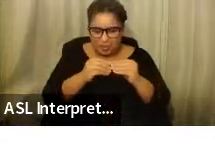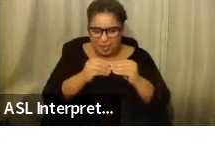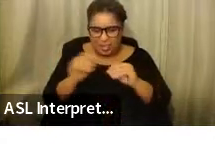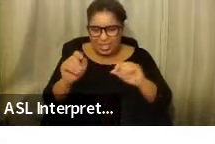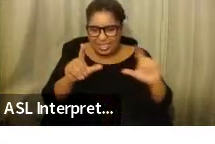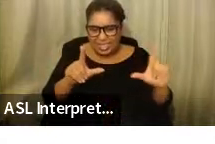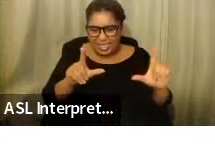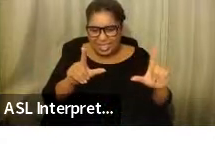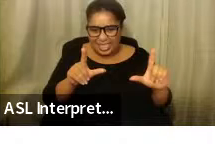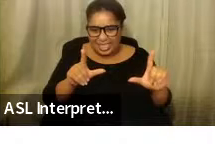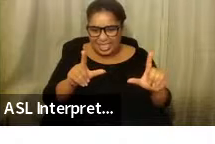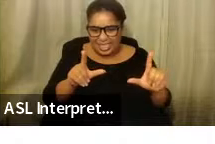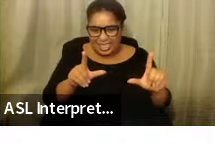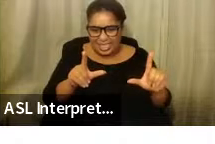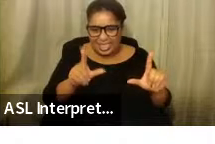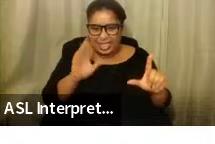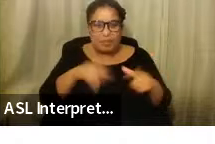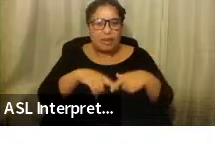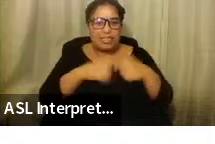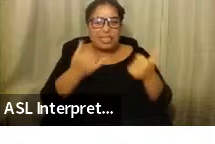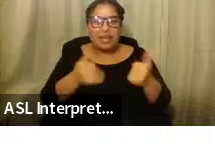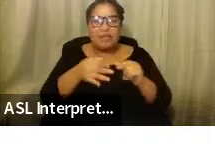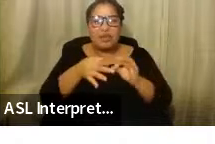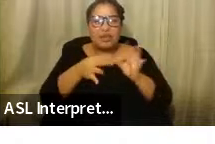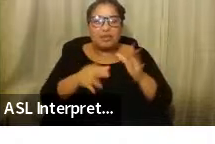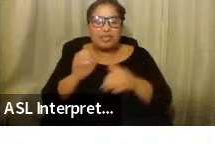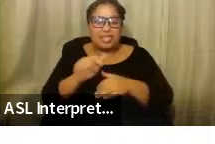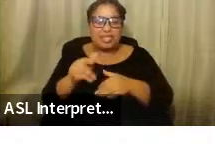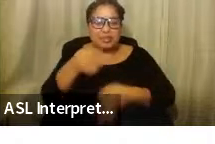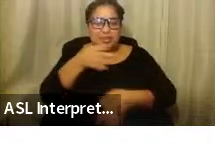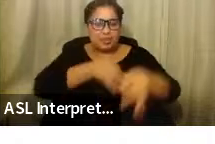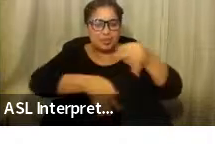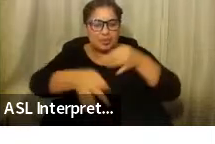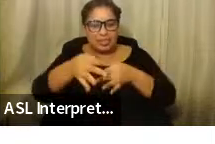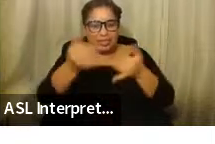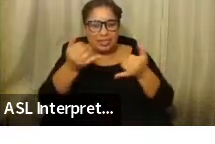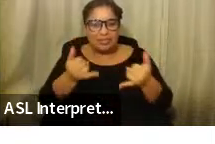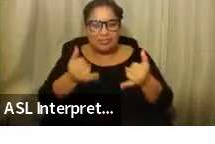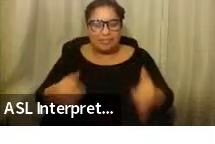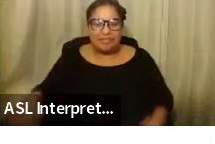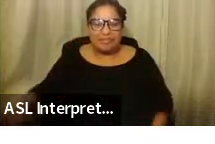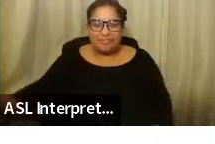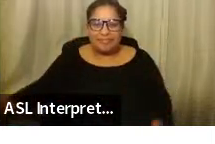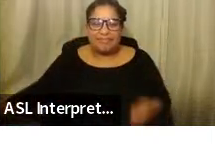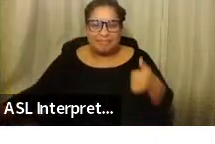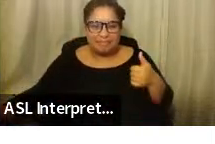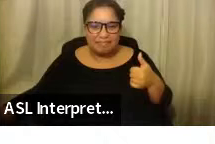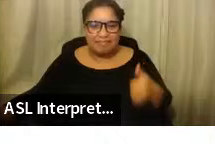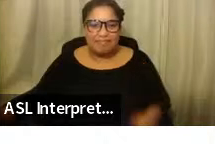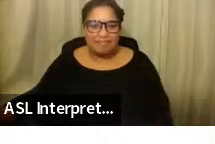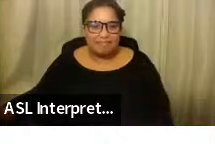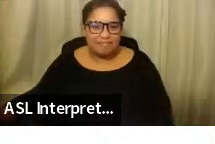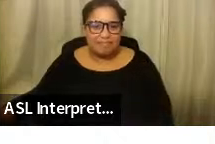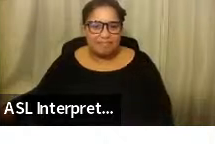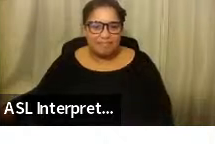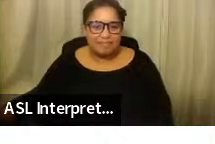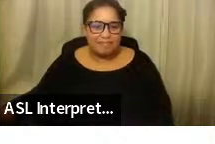And actually, I'm going to take a pause to have our ASL interpreter switch as well. Thank you, Destiny. Welcome back,